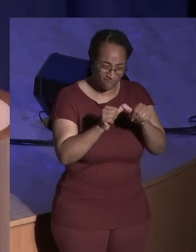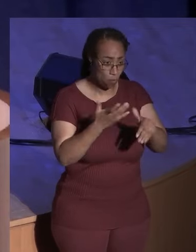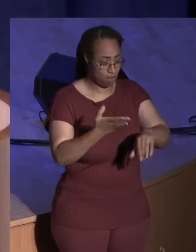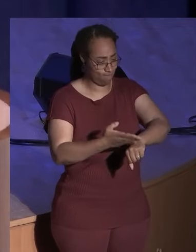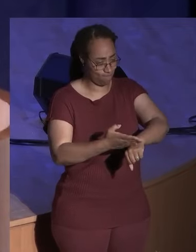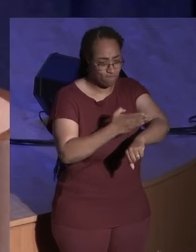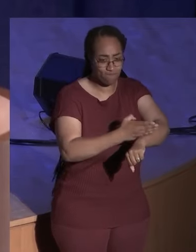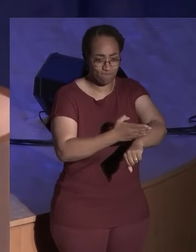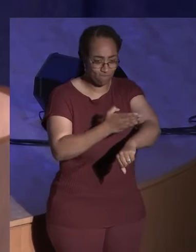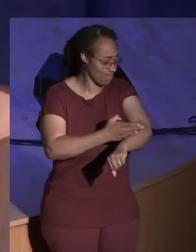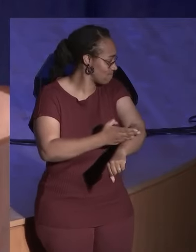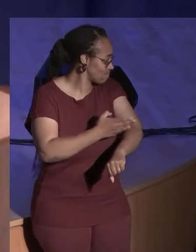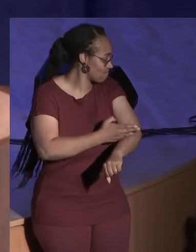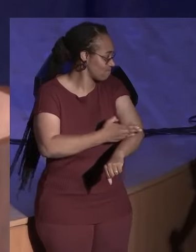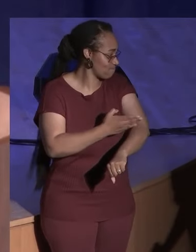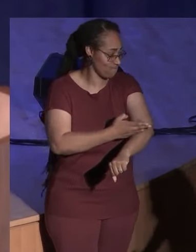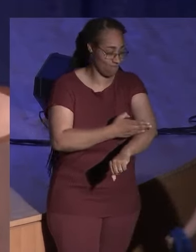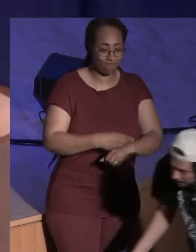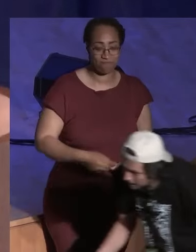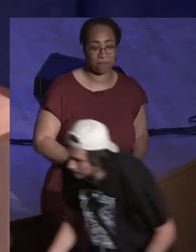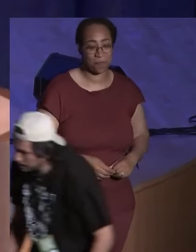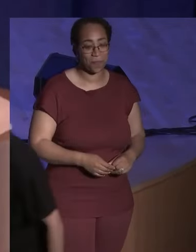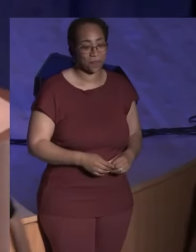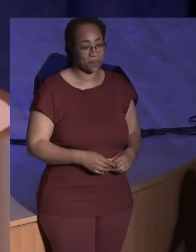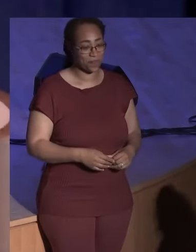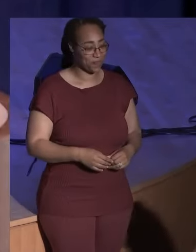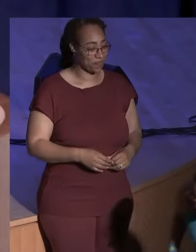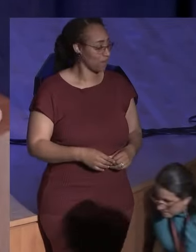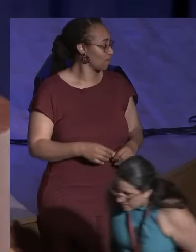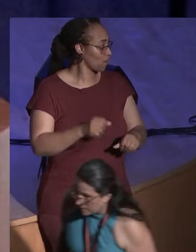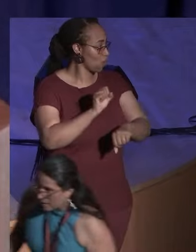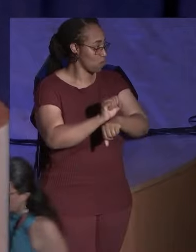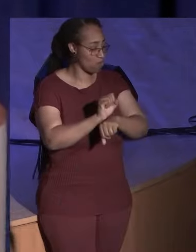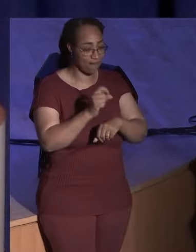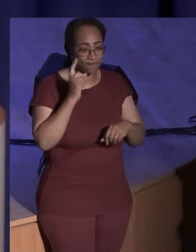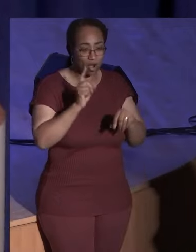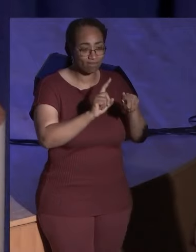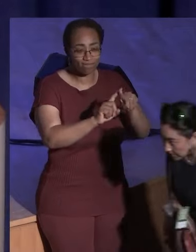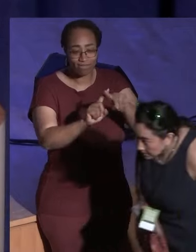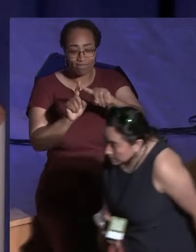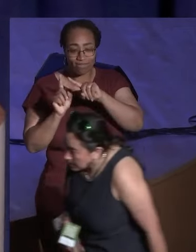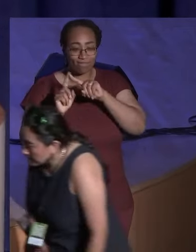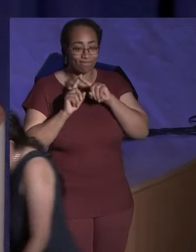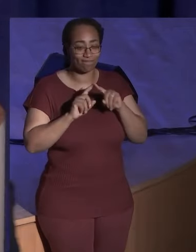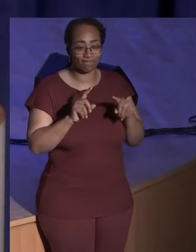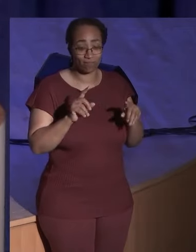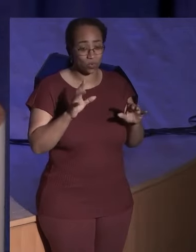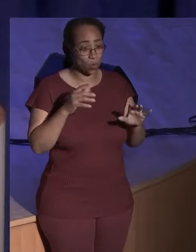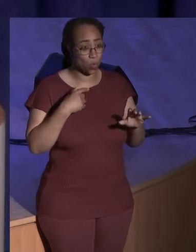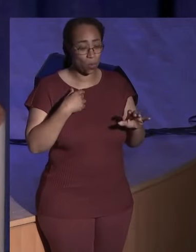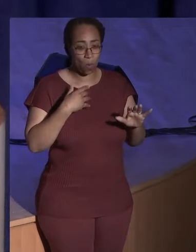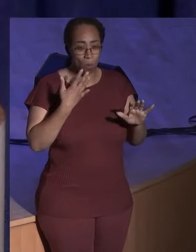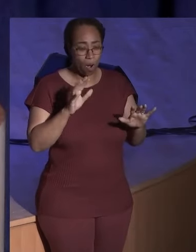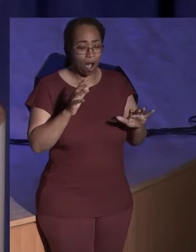this work, we lay the groundwork for that future that we cannot see. And your being here means more than I could possibly